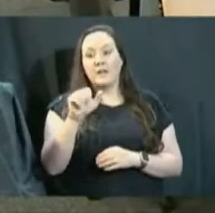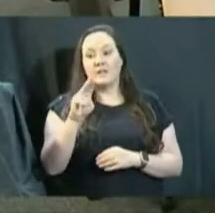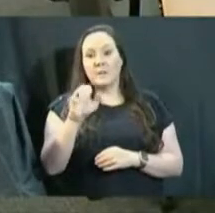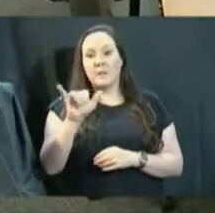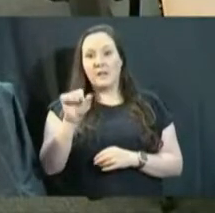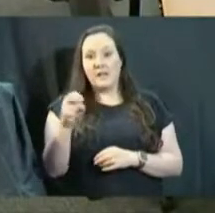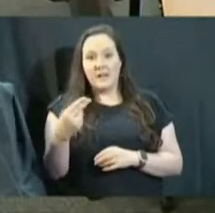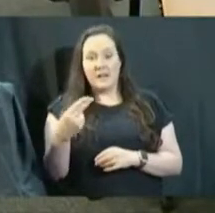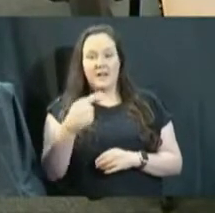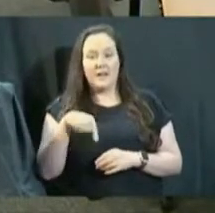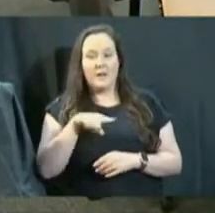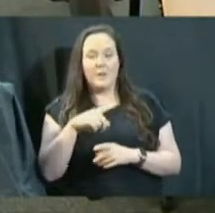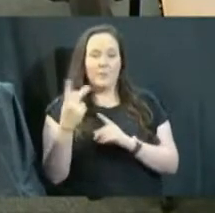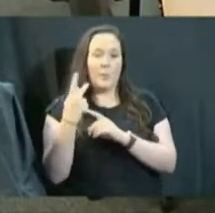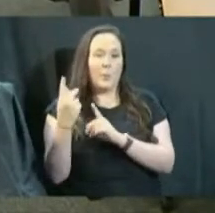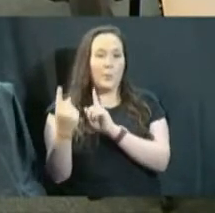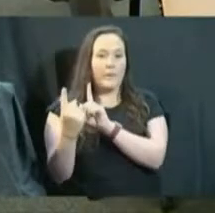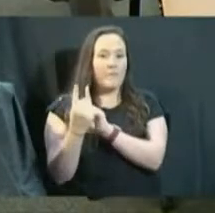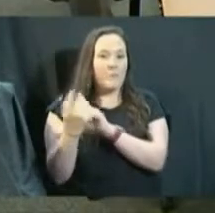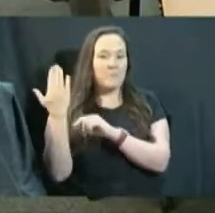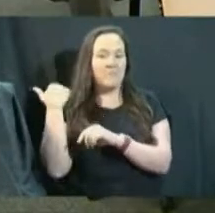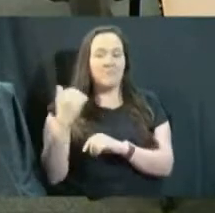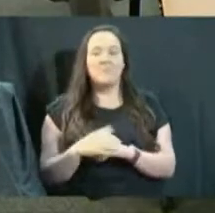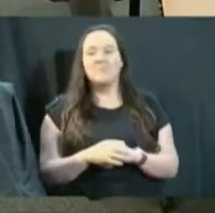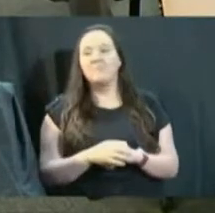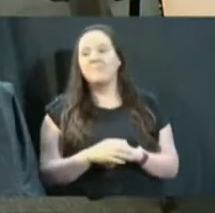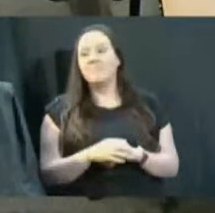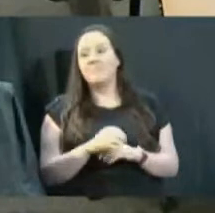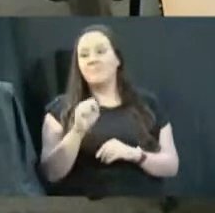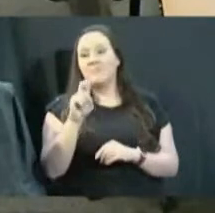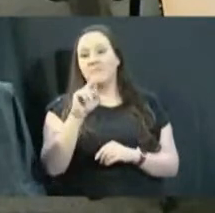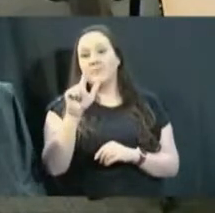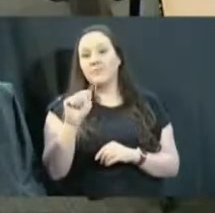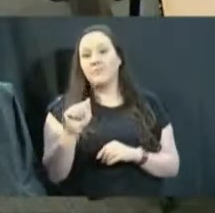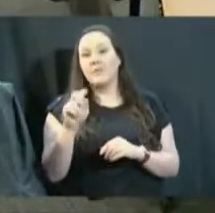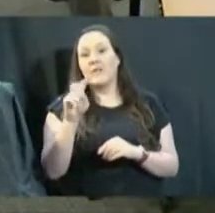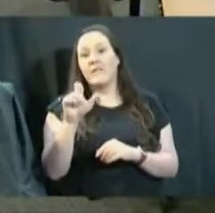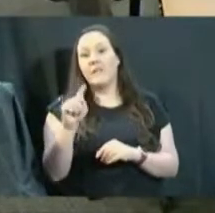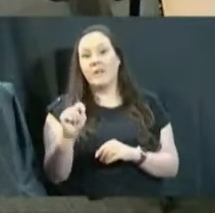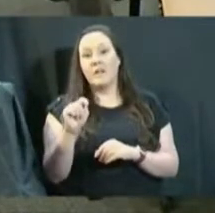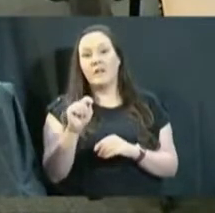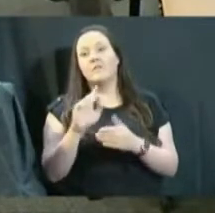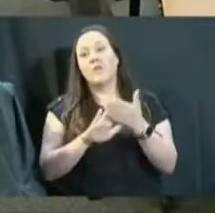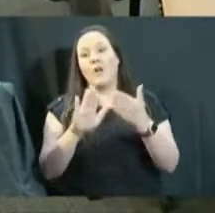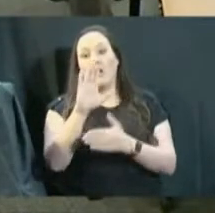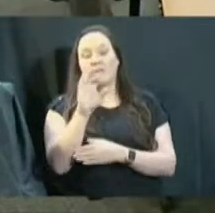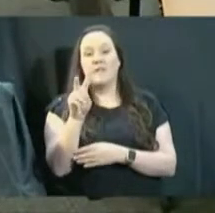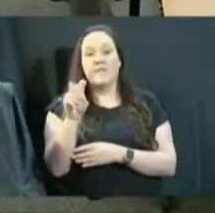met on variety of occasions. Yeah. Marcy Souza, veterinarian with the College of Veterinary Medicine.